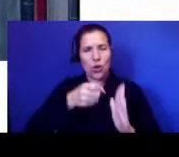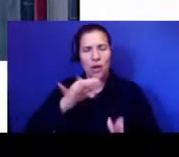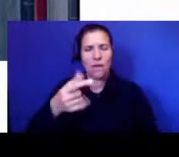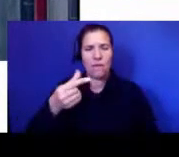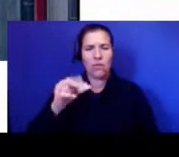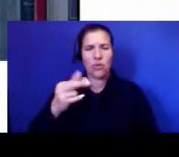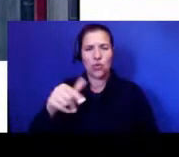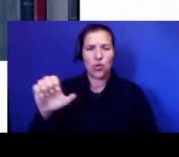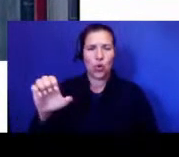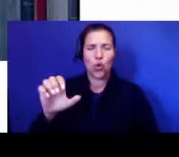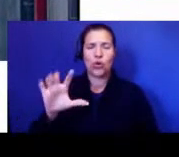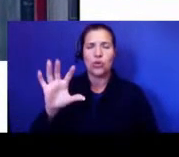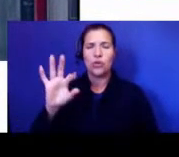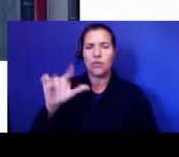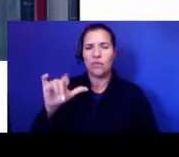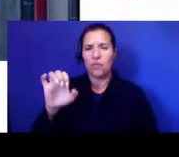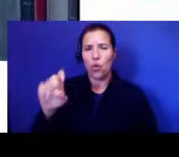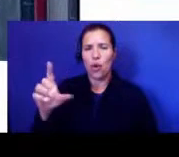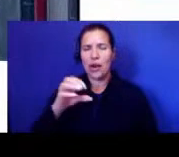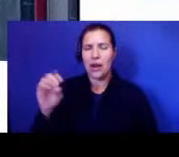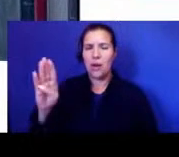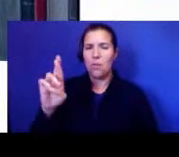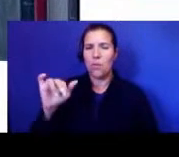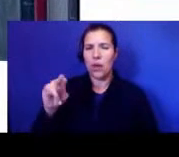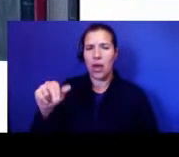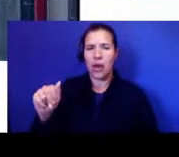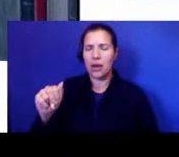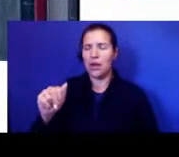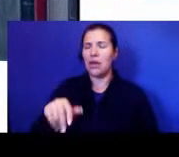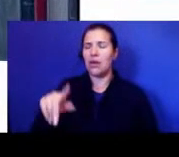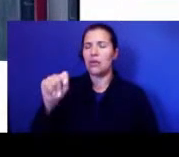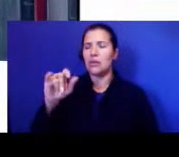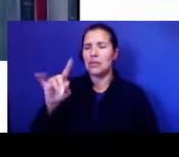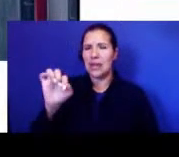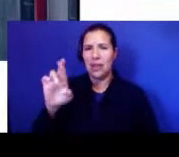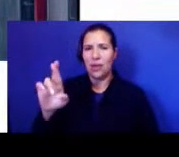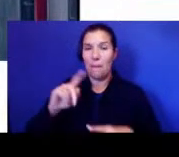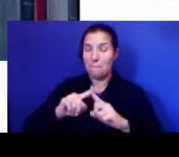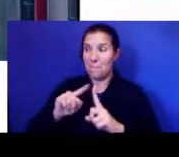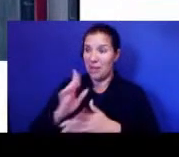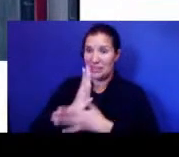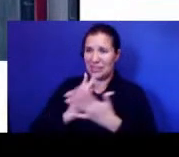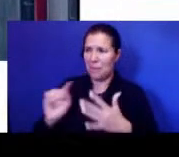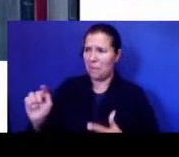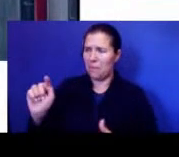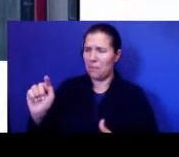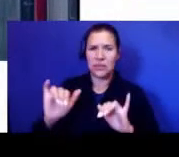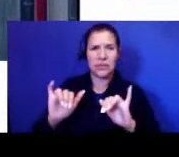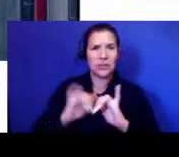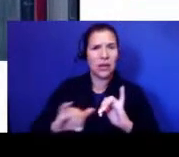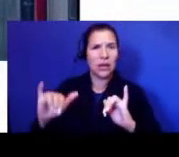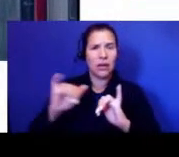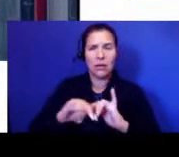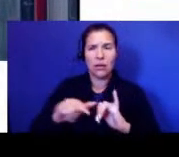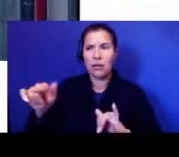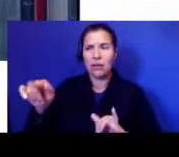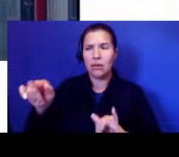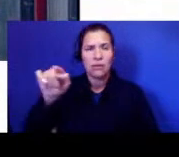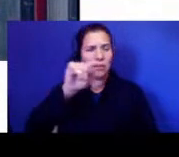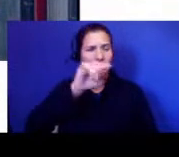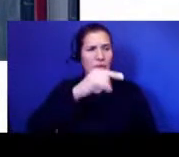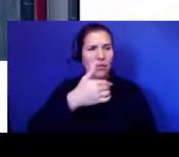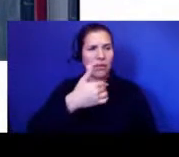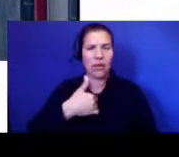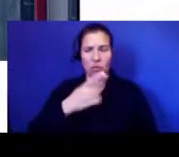and Breonna Taylor. Yet for some, the prospect of this growing consensus around the goals of a truly